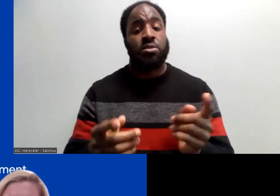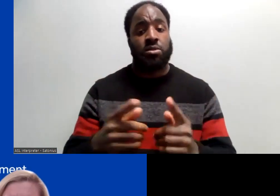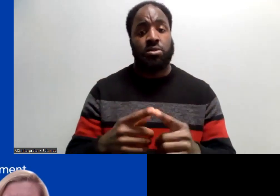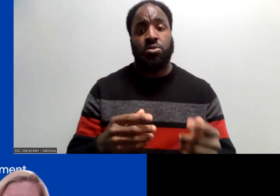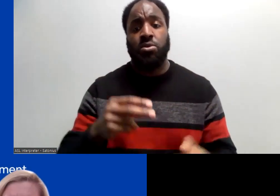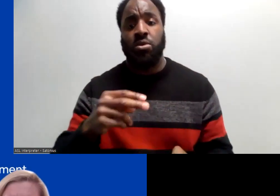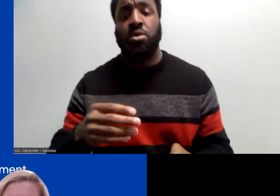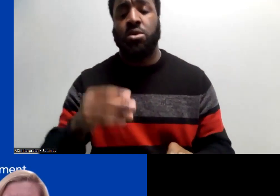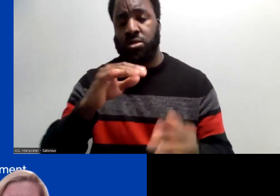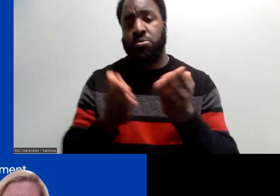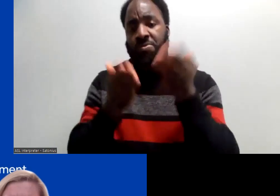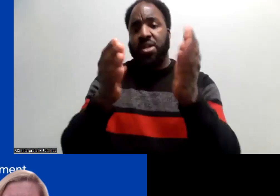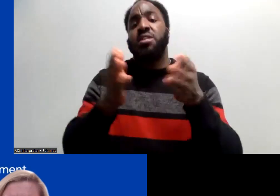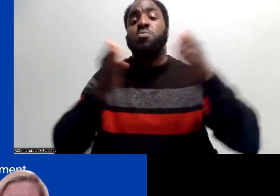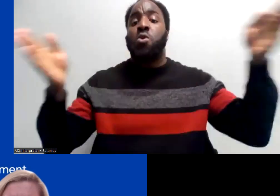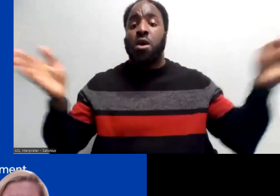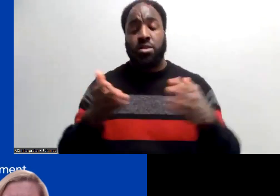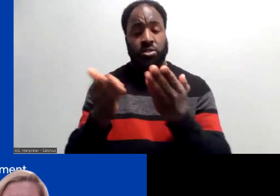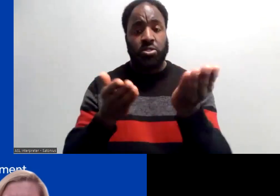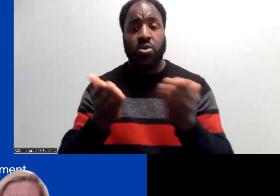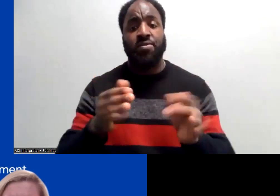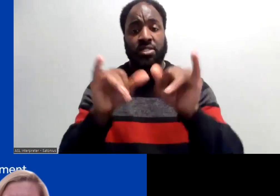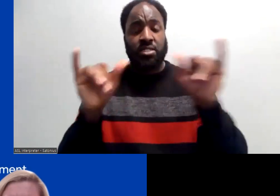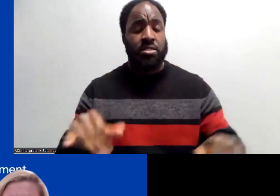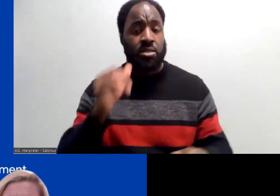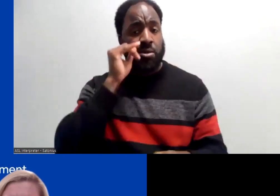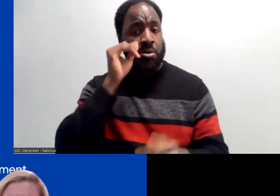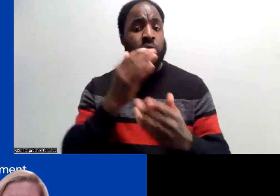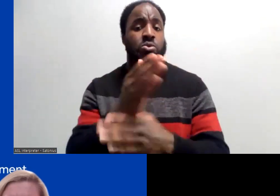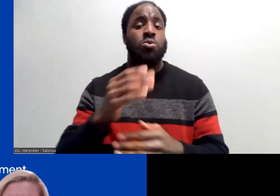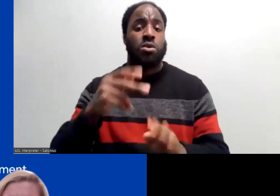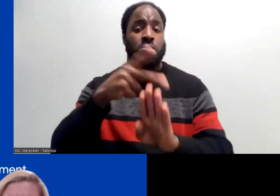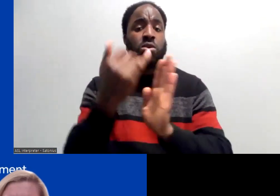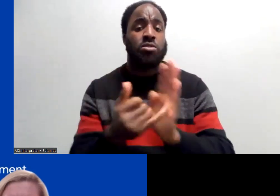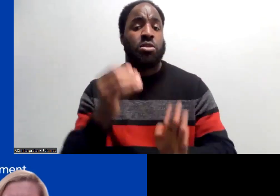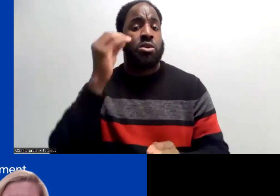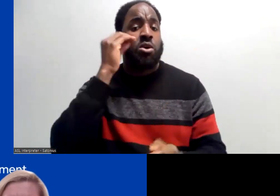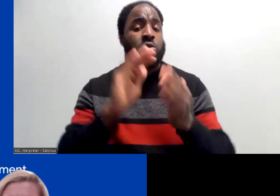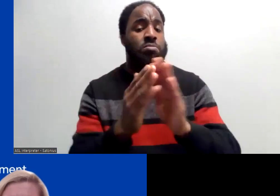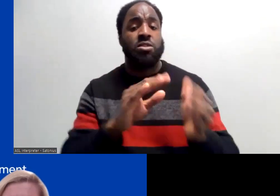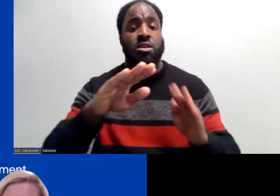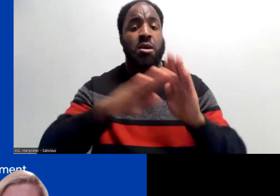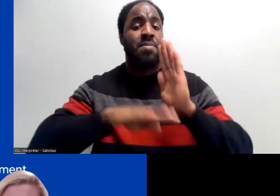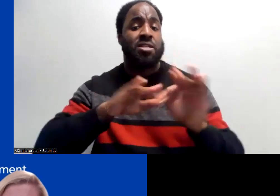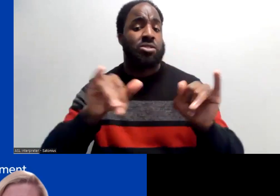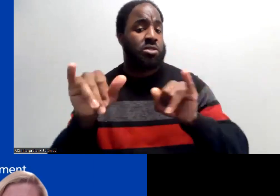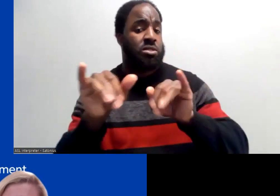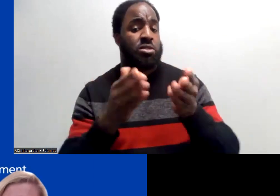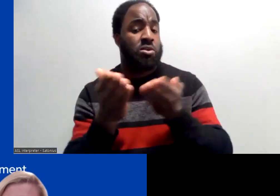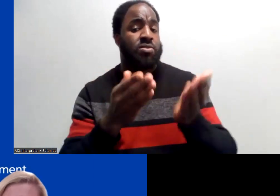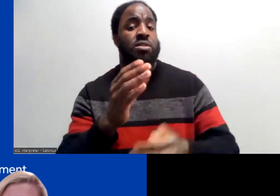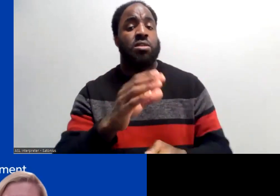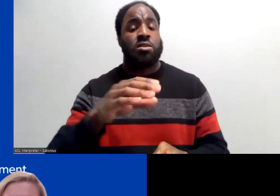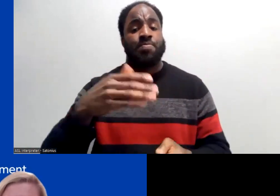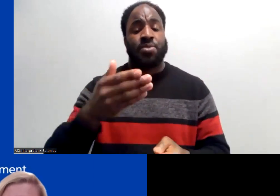and community-based service delivery system through our project called the Home and Community-Based Services Gap Analysis and